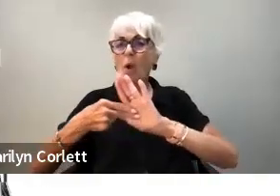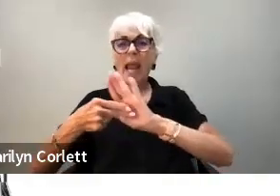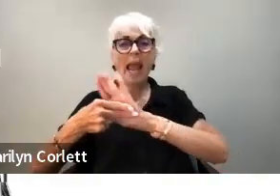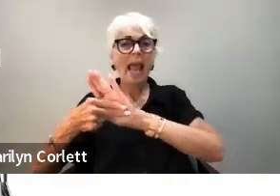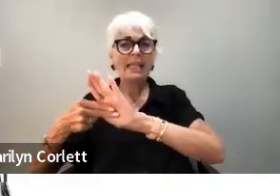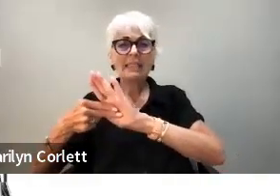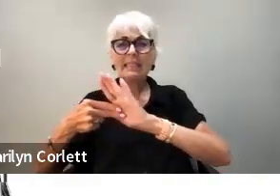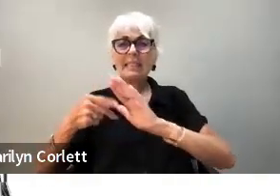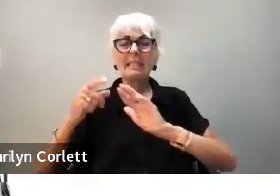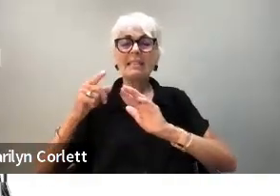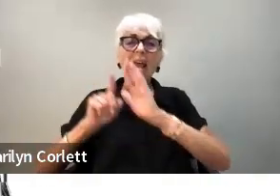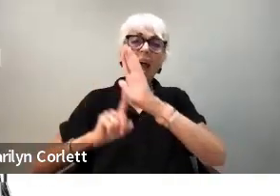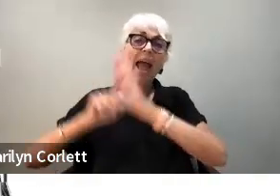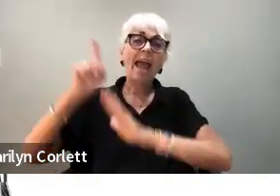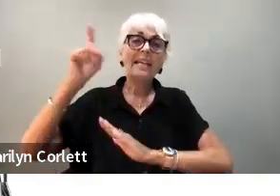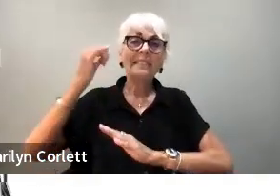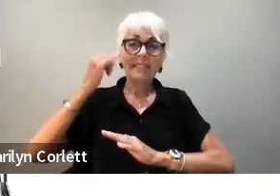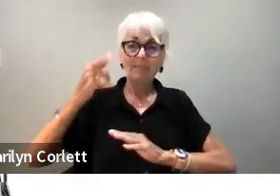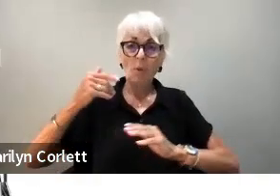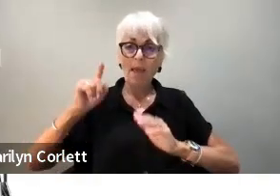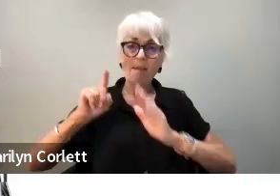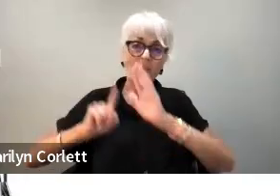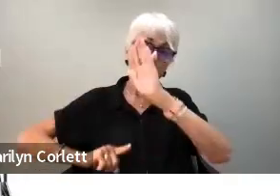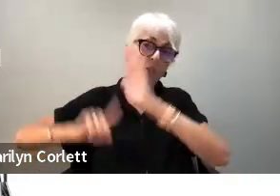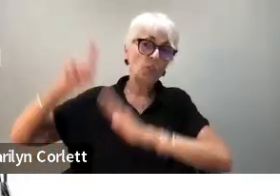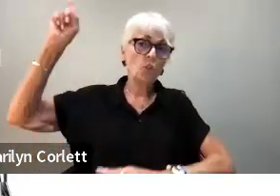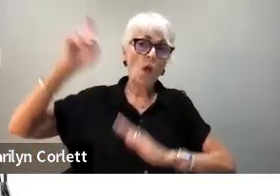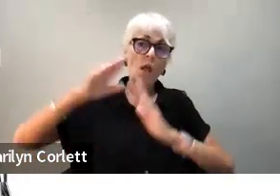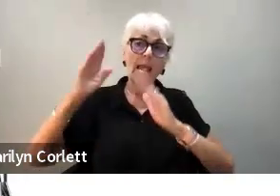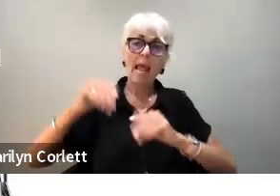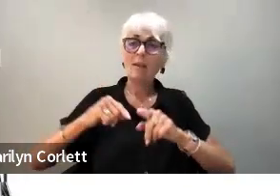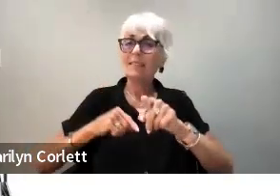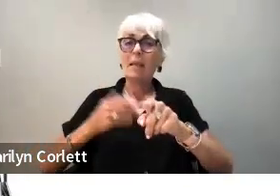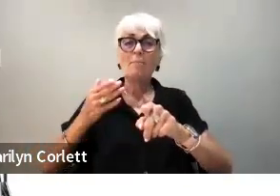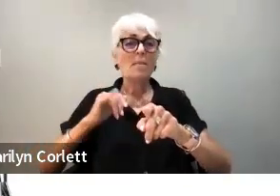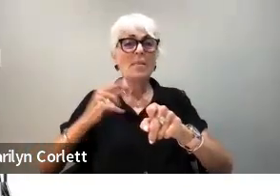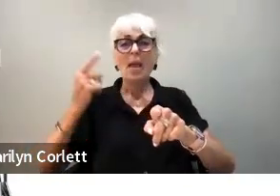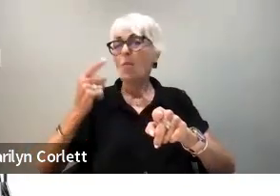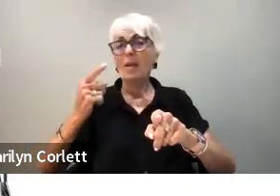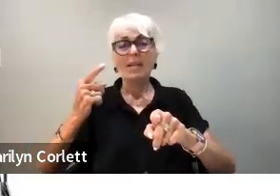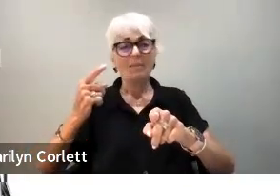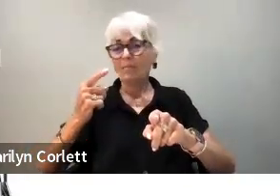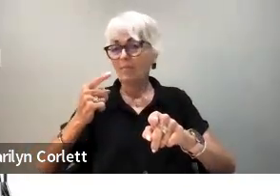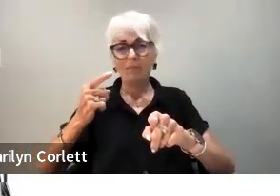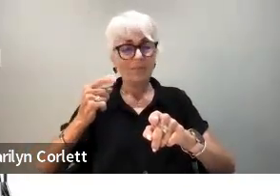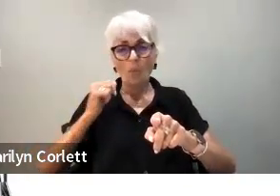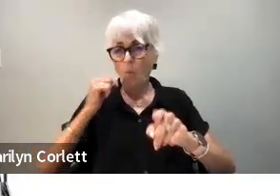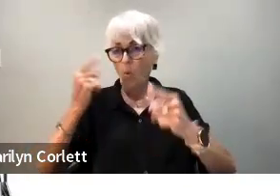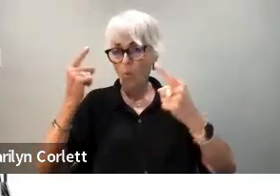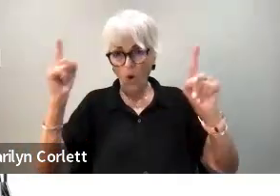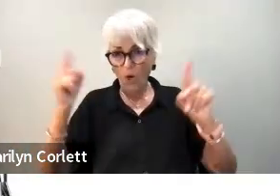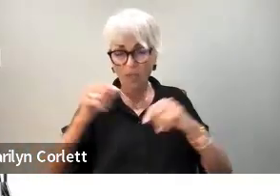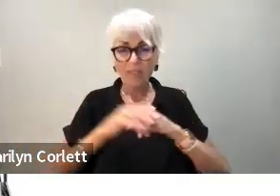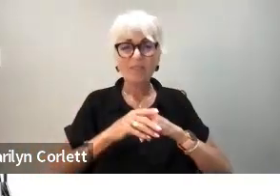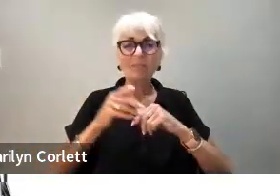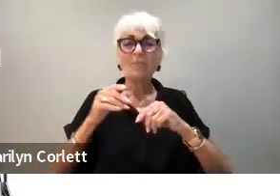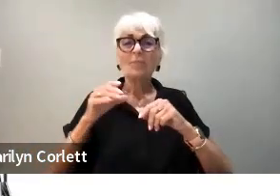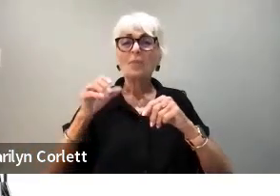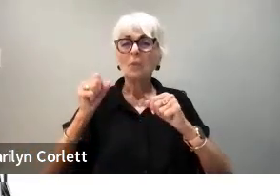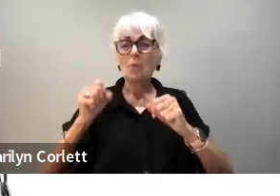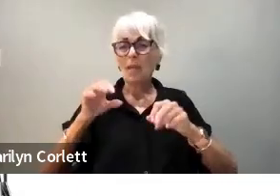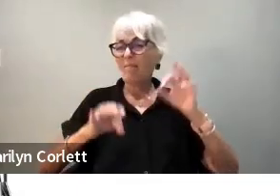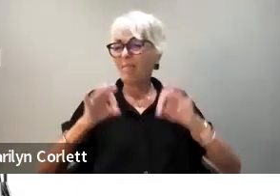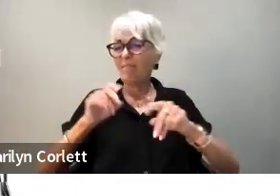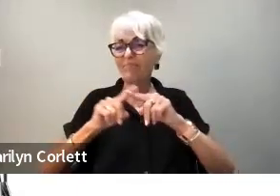because if you have a really tall house, then this one might not be, it might not work for you. So you can find all sorts of tools and